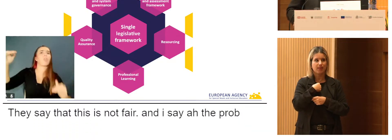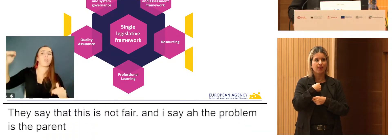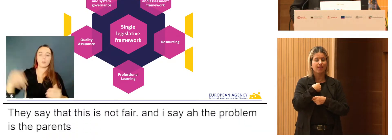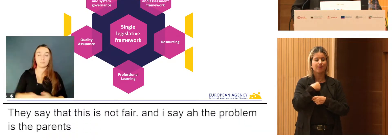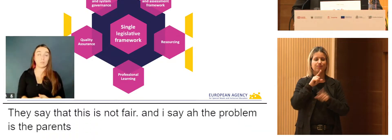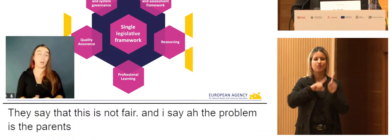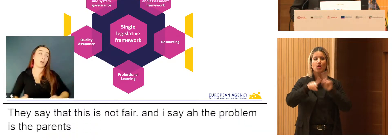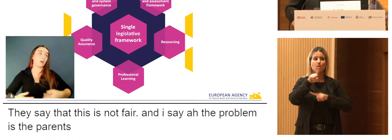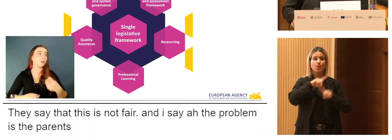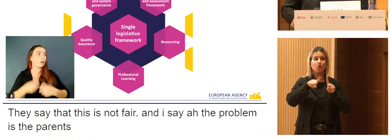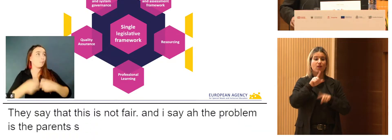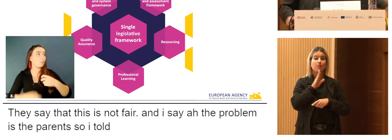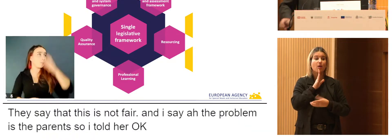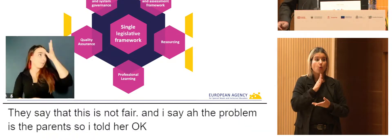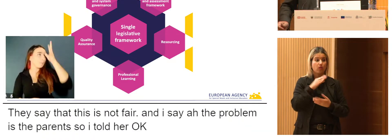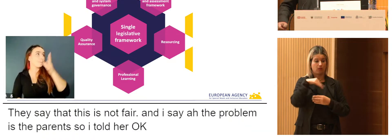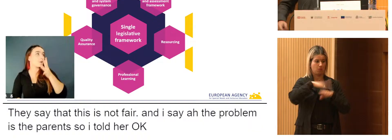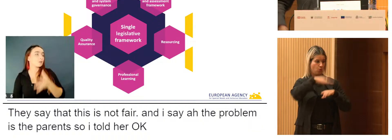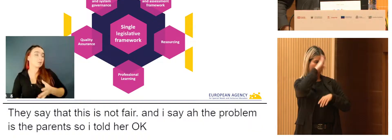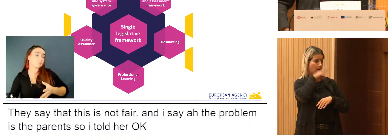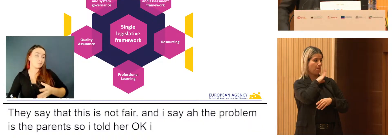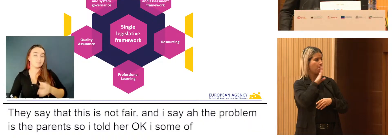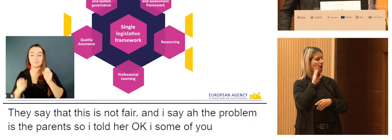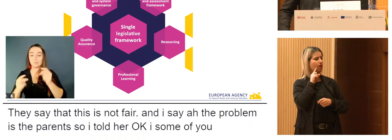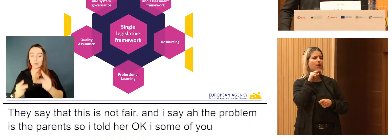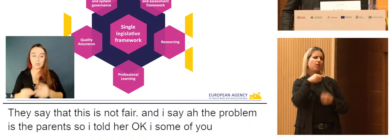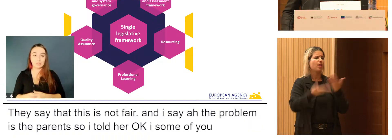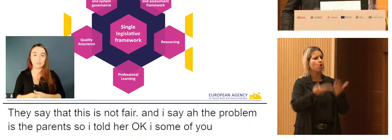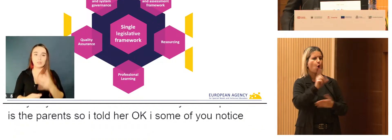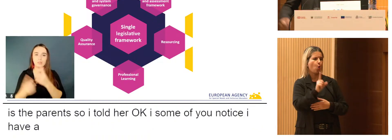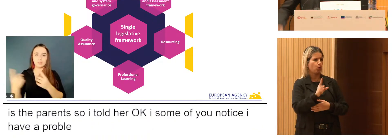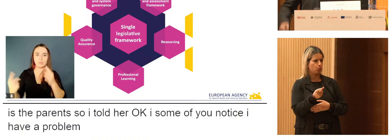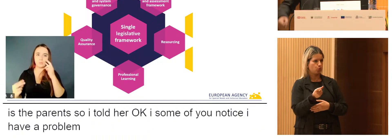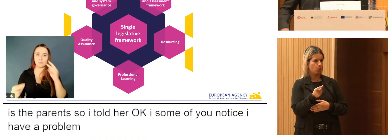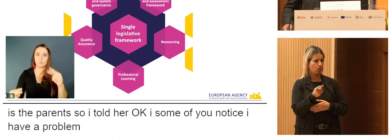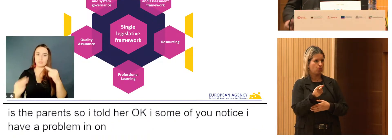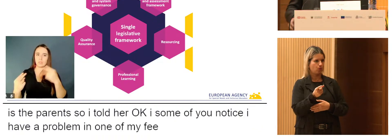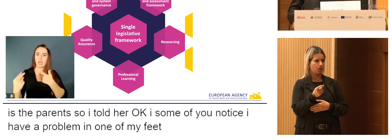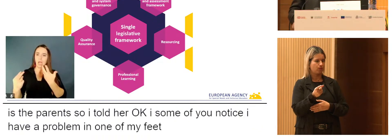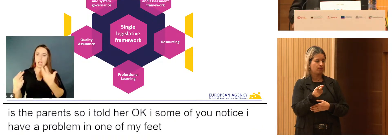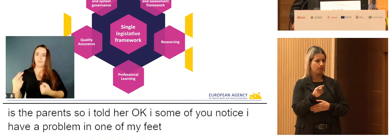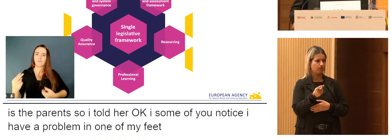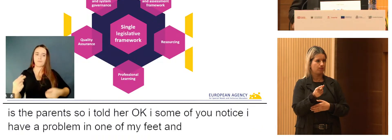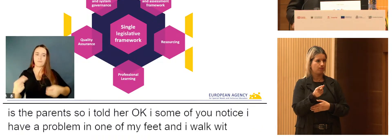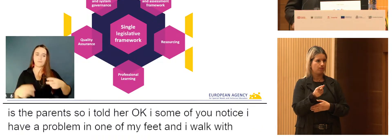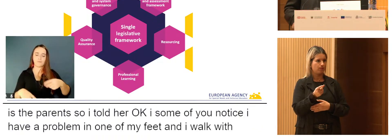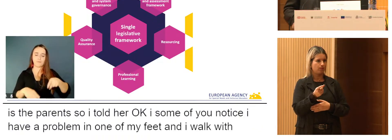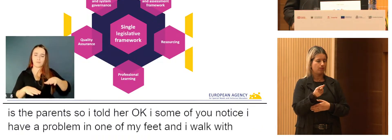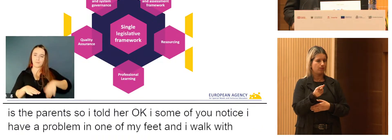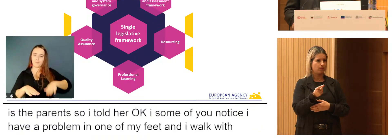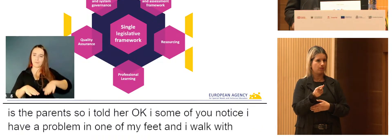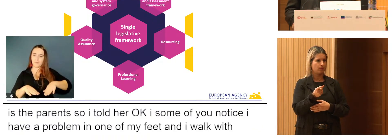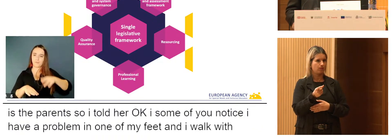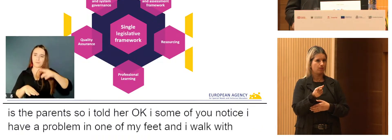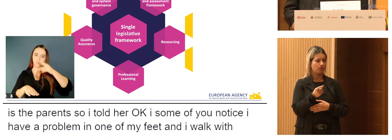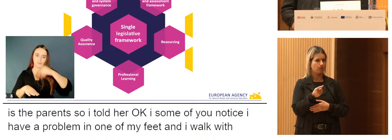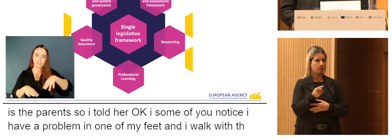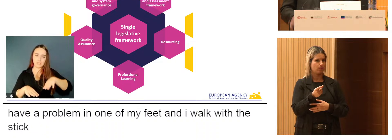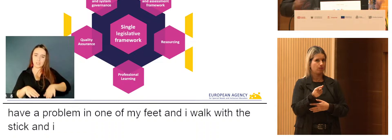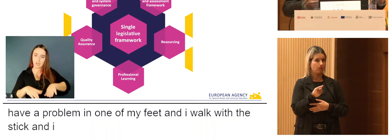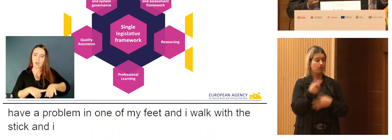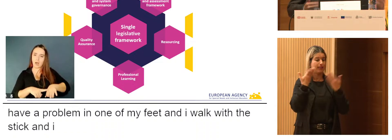So I told her, okay, some of you notice I have a problem in one of my feet and I walk with a stick. And I told her,